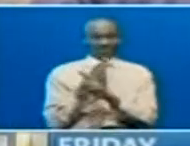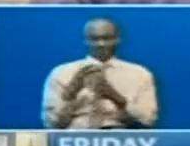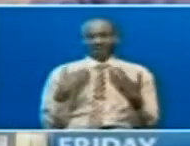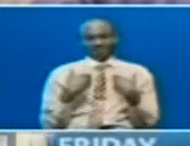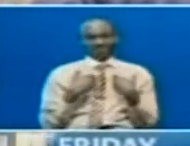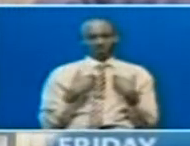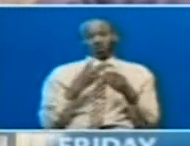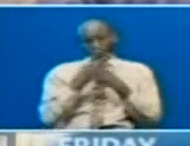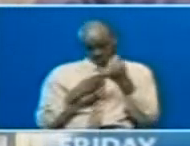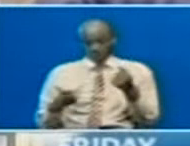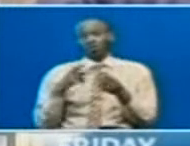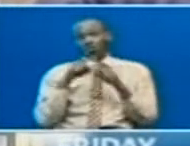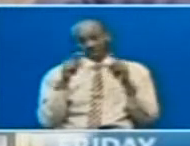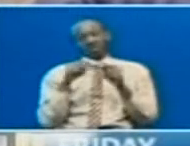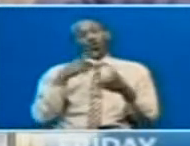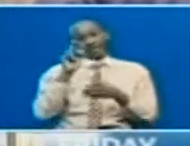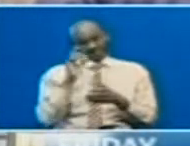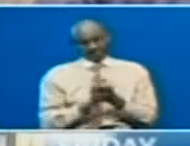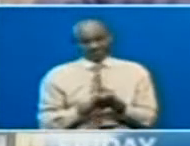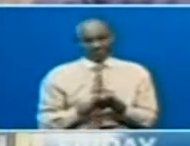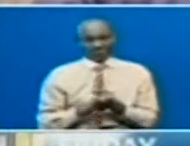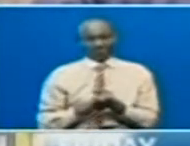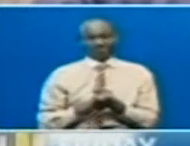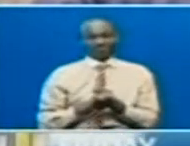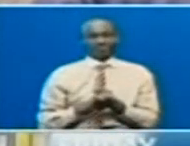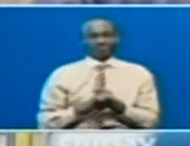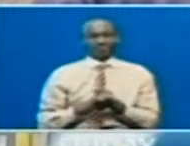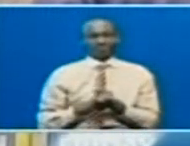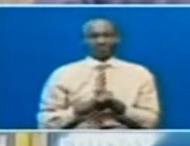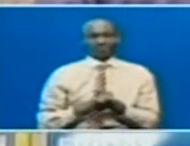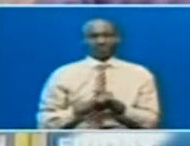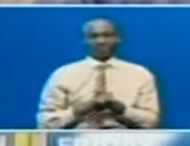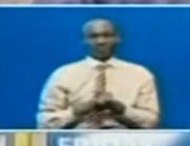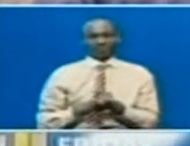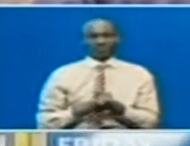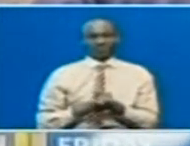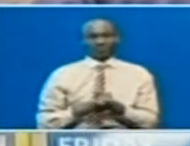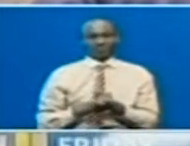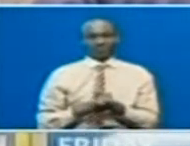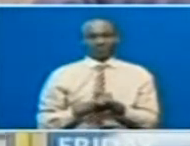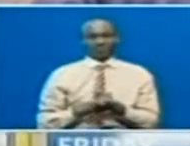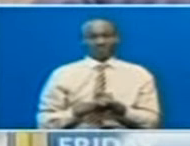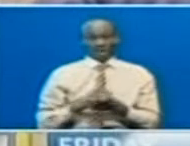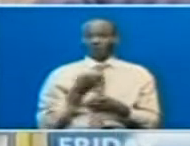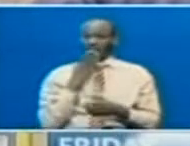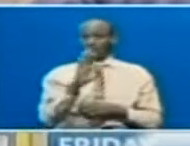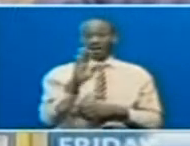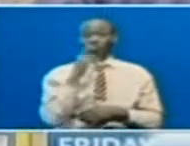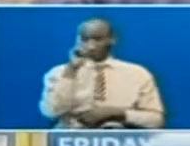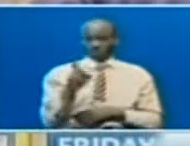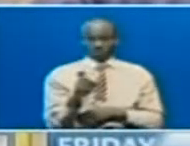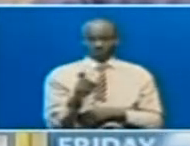So it's both words are correct. Okay, Willis. Moving on to our, you know, our feedback